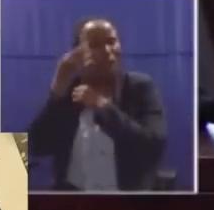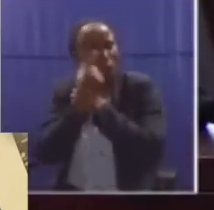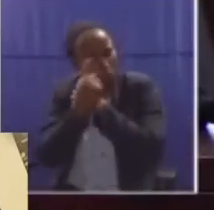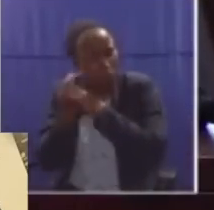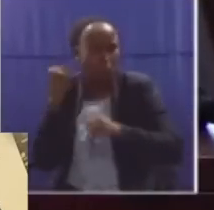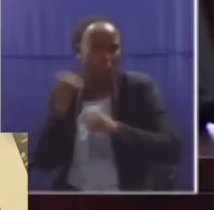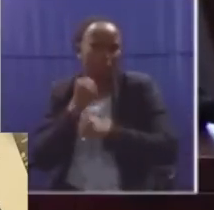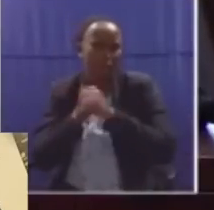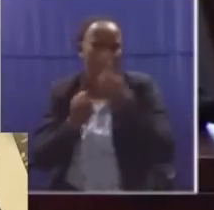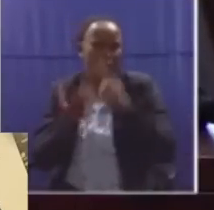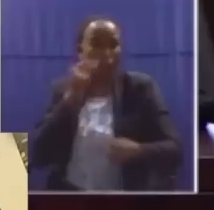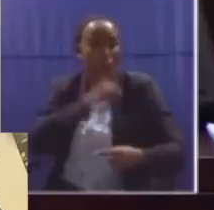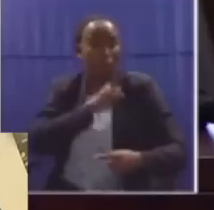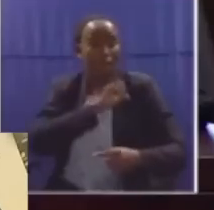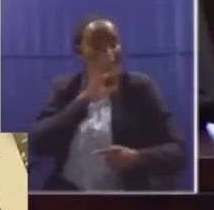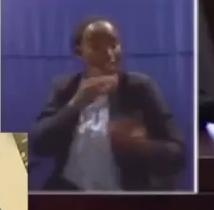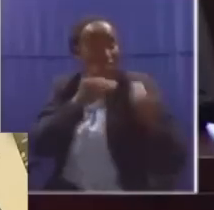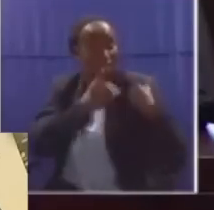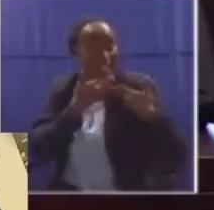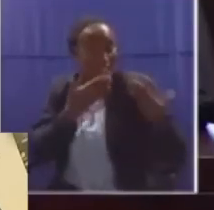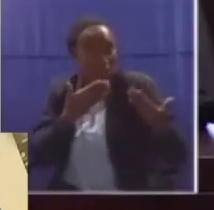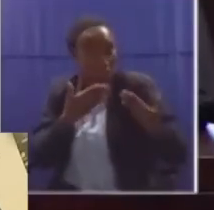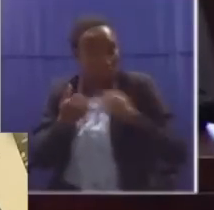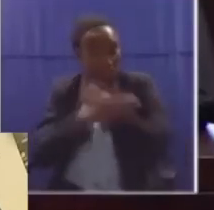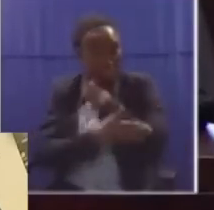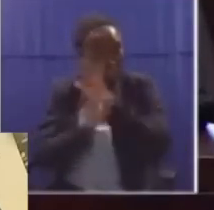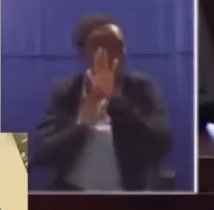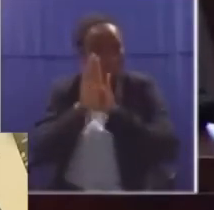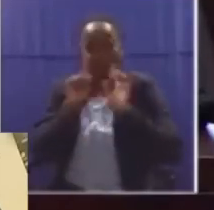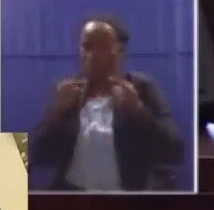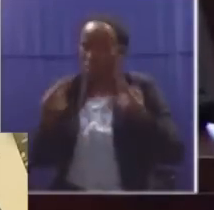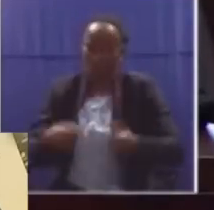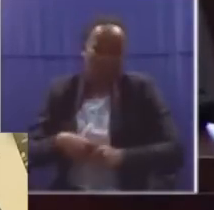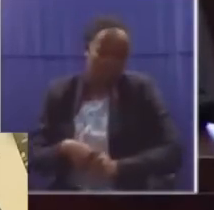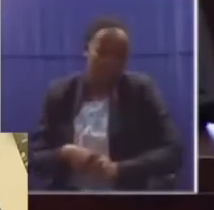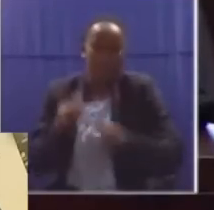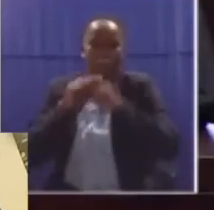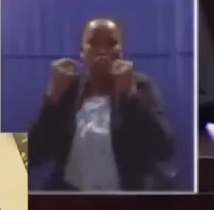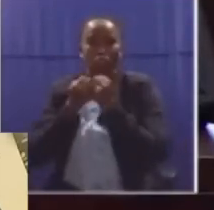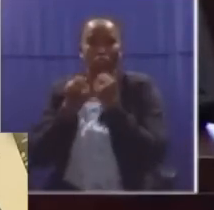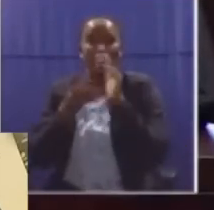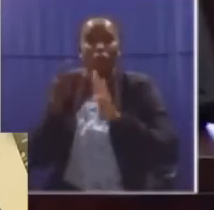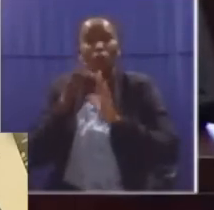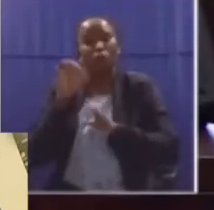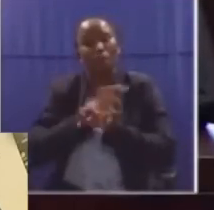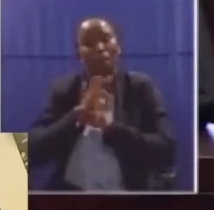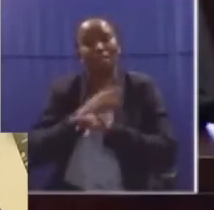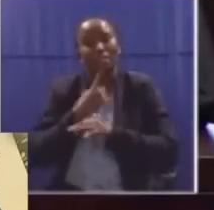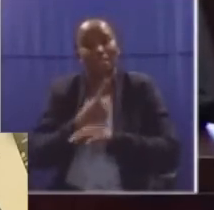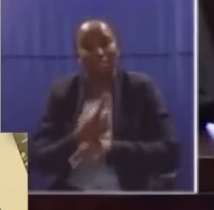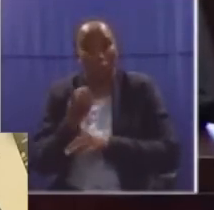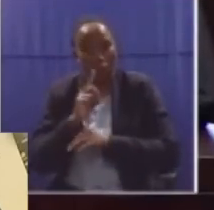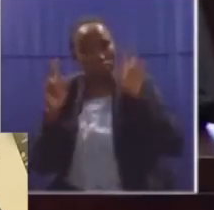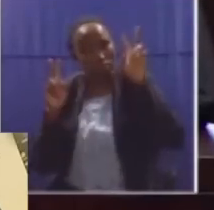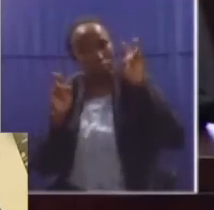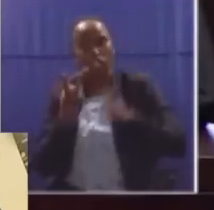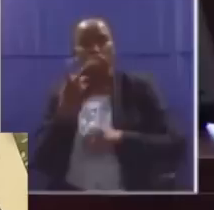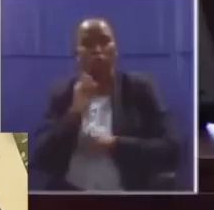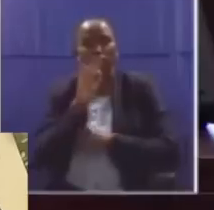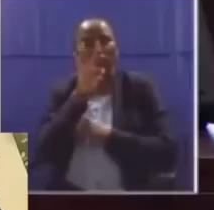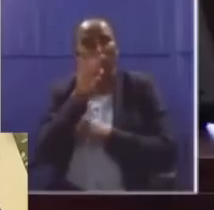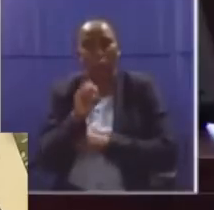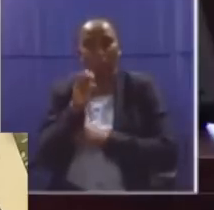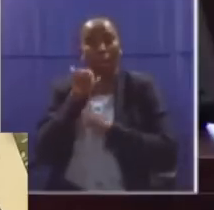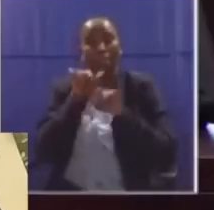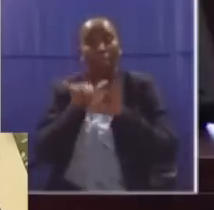safety, our nation will never prosper. The National Development Plan tells us that, and I quote, in 2030, people living